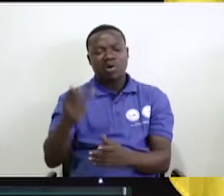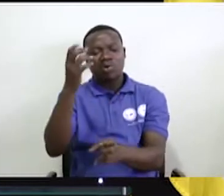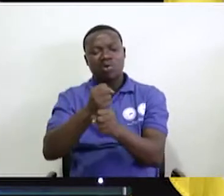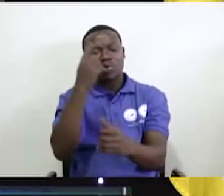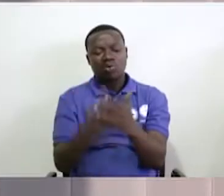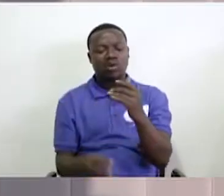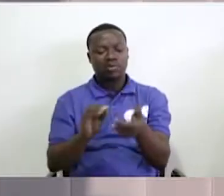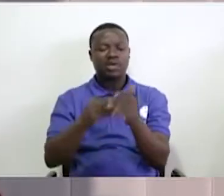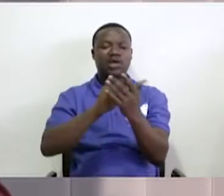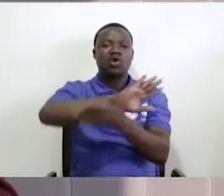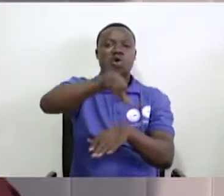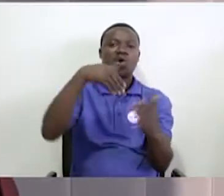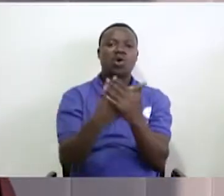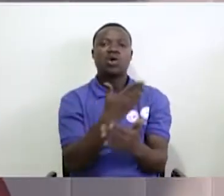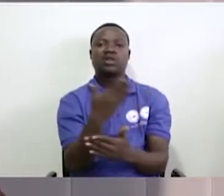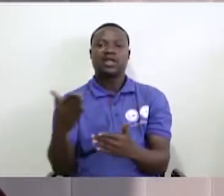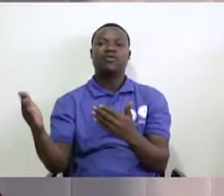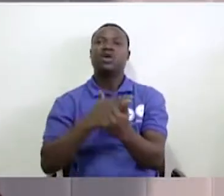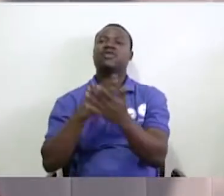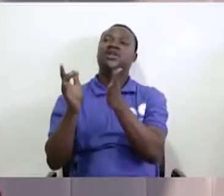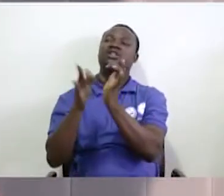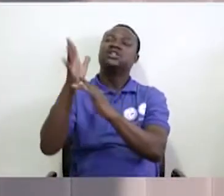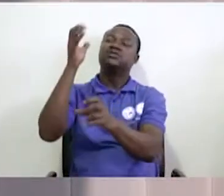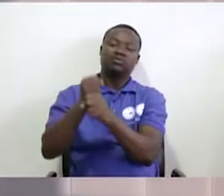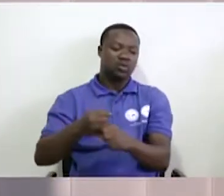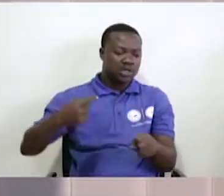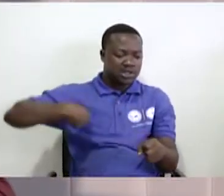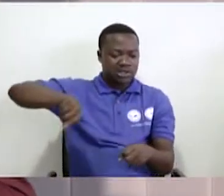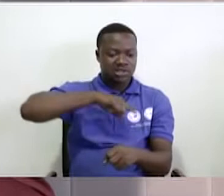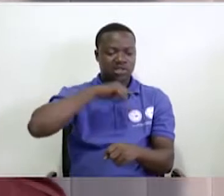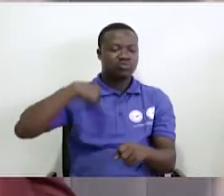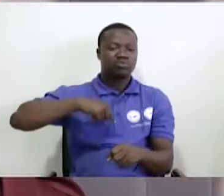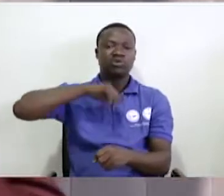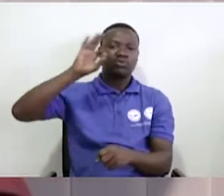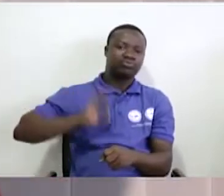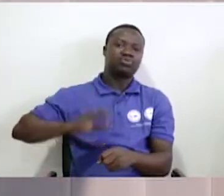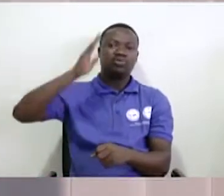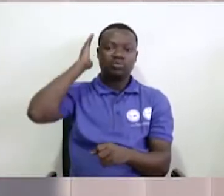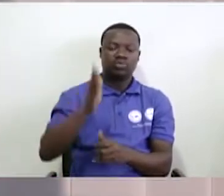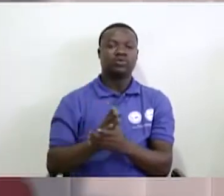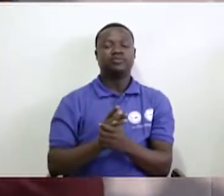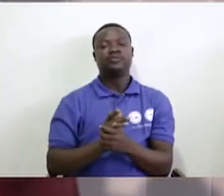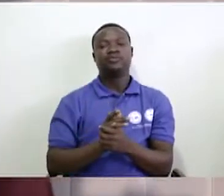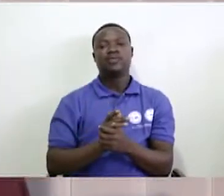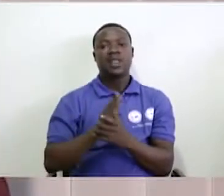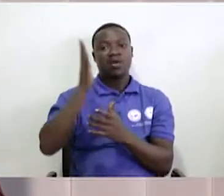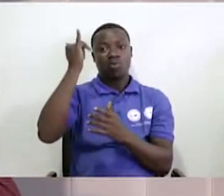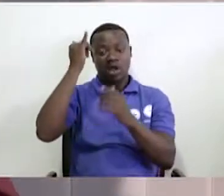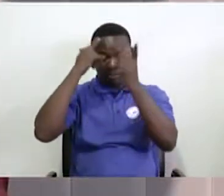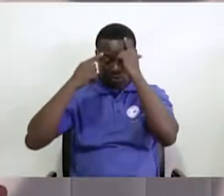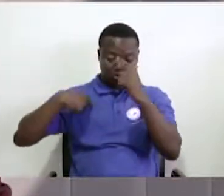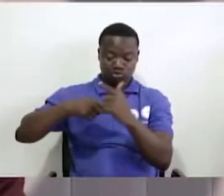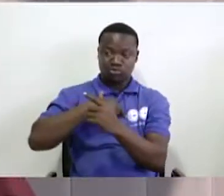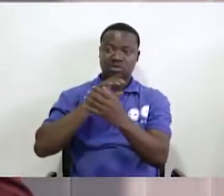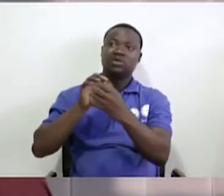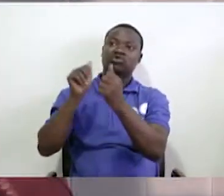"Wapa Yesu, se oya adina so odidifo. Na se yeni Yesu bom edi adia dia. Enye adipia wodi